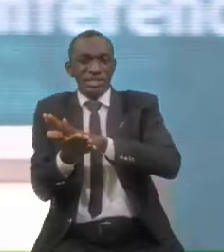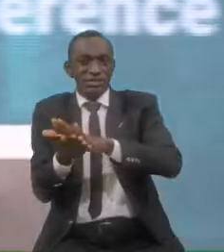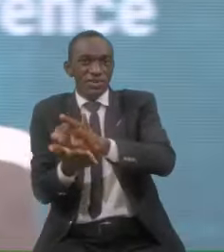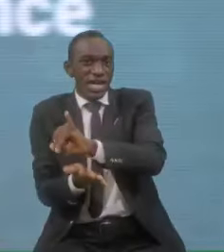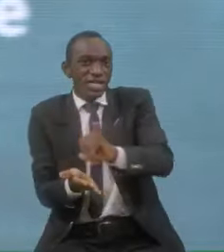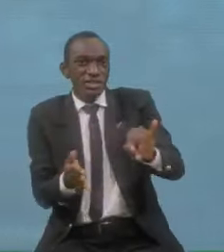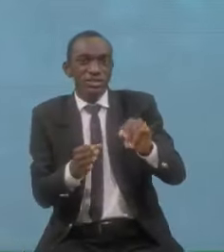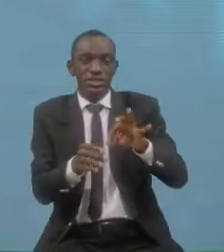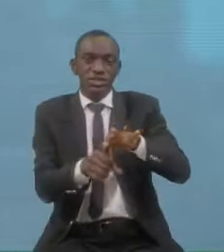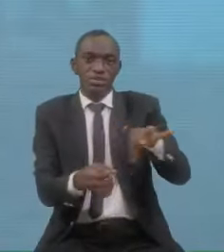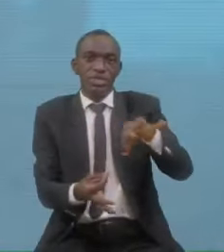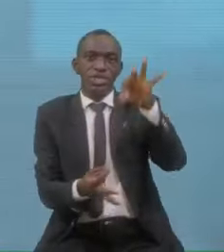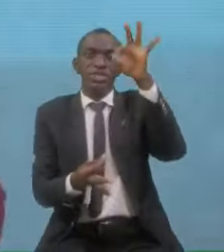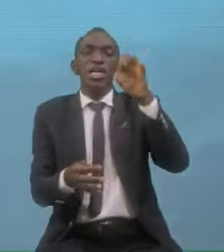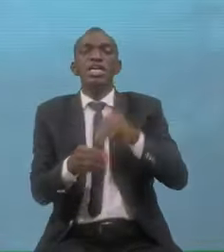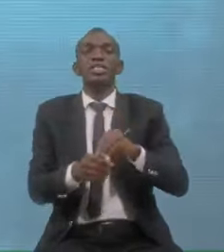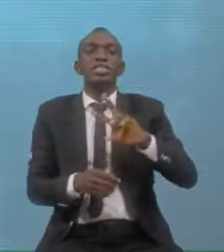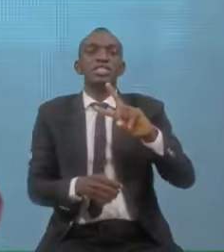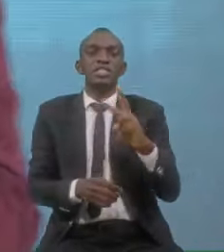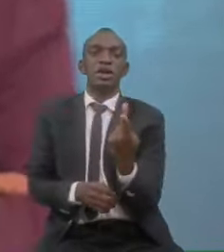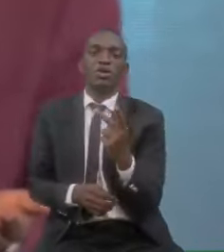2 Thessalonians chapter 2,